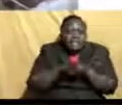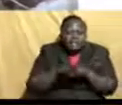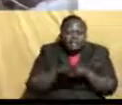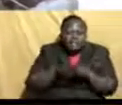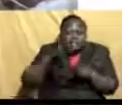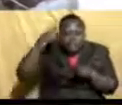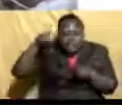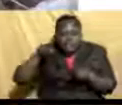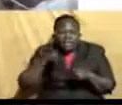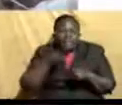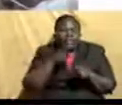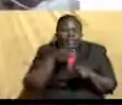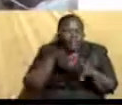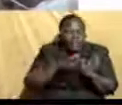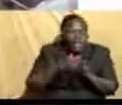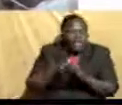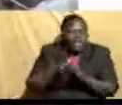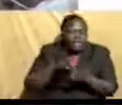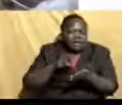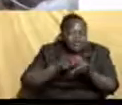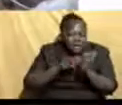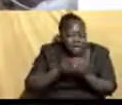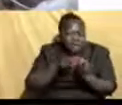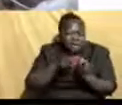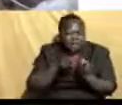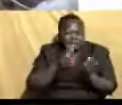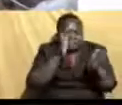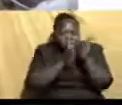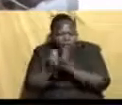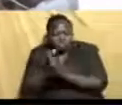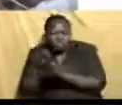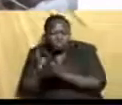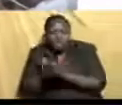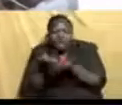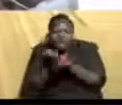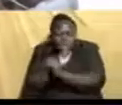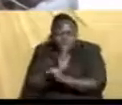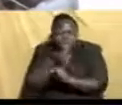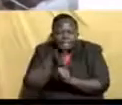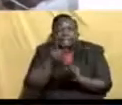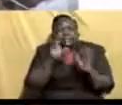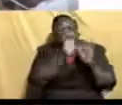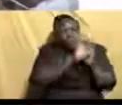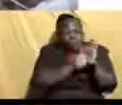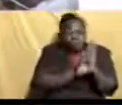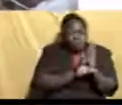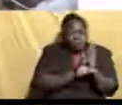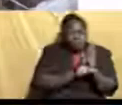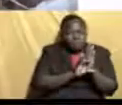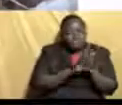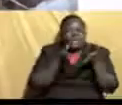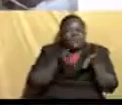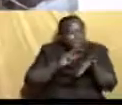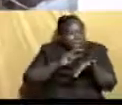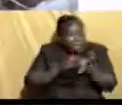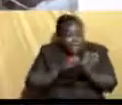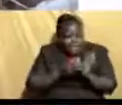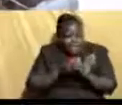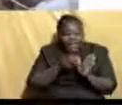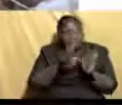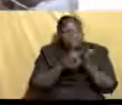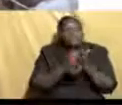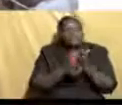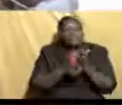defeating the deliberate difficulty that is in the process of amending our constitution. And therein, that is